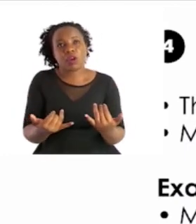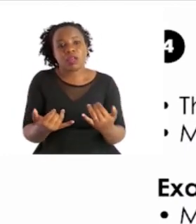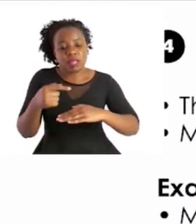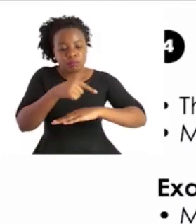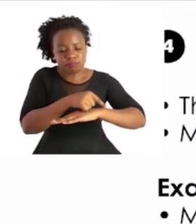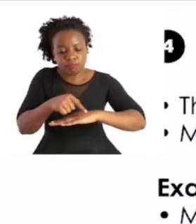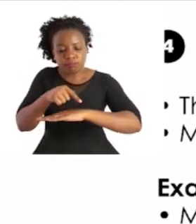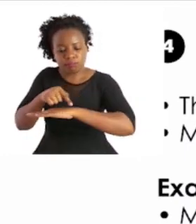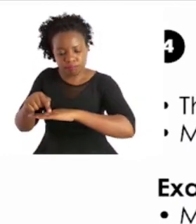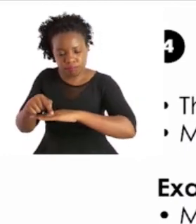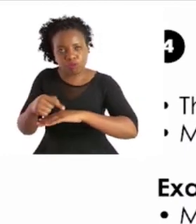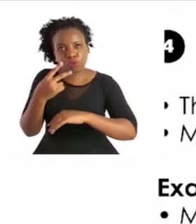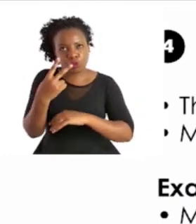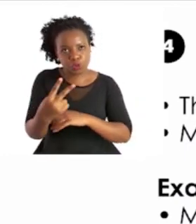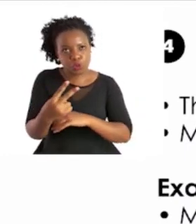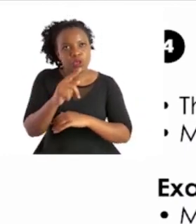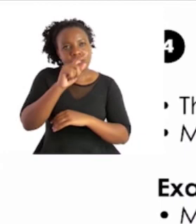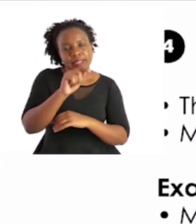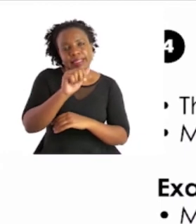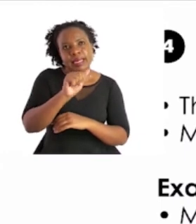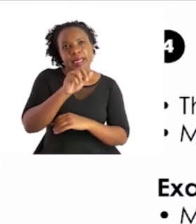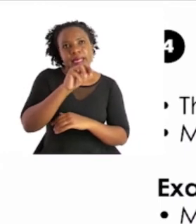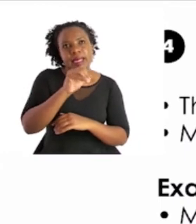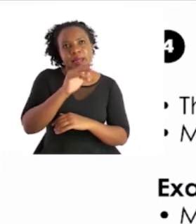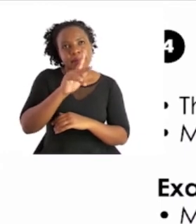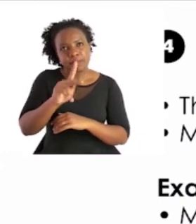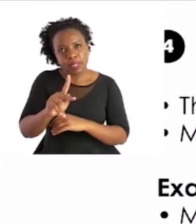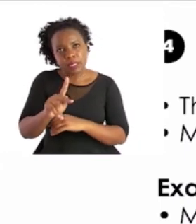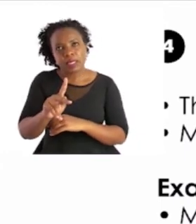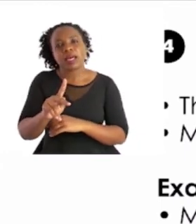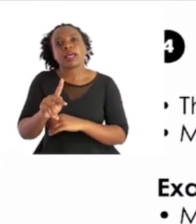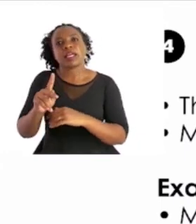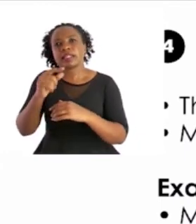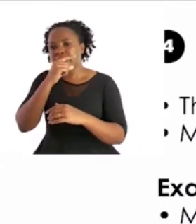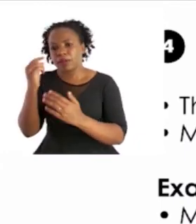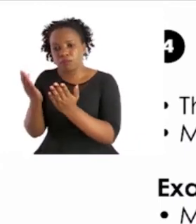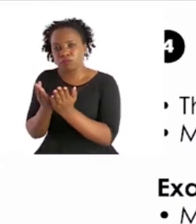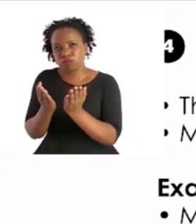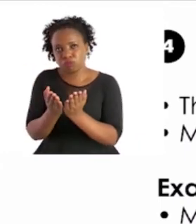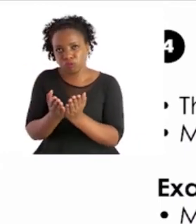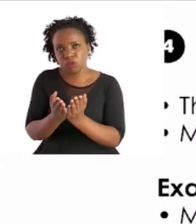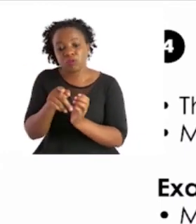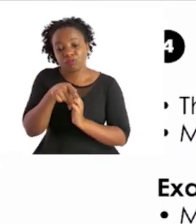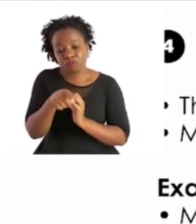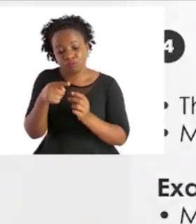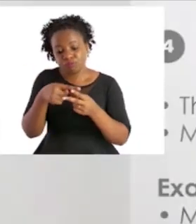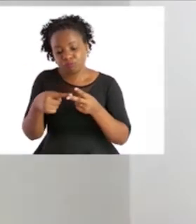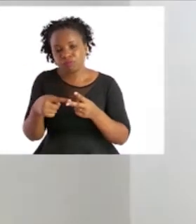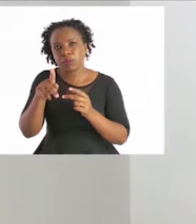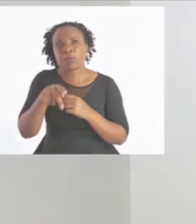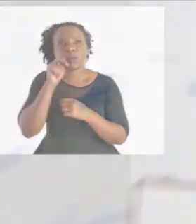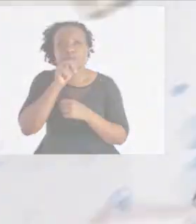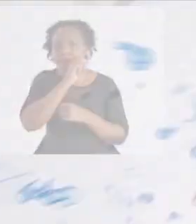words Tamika and Mati Atisari Primary School, those are the proper nouns.